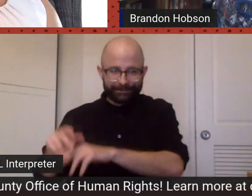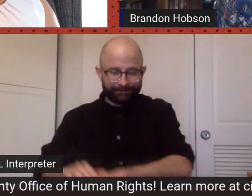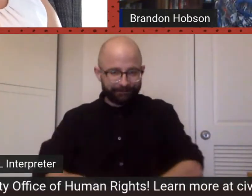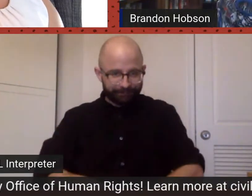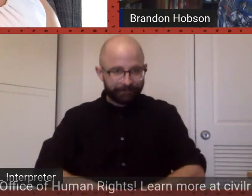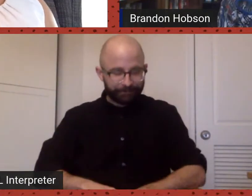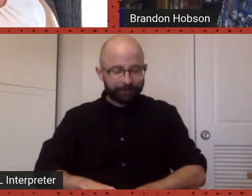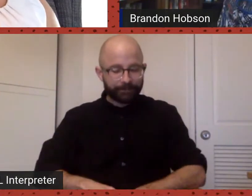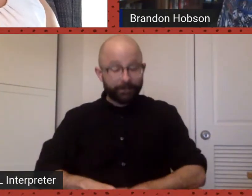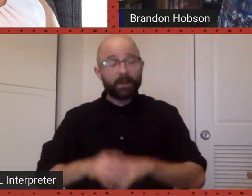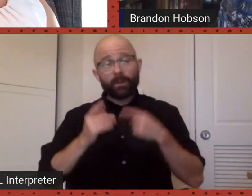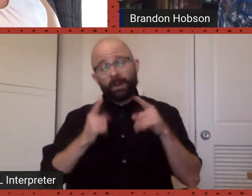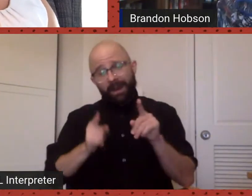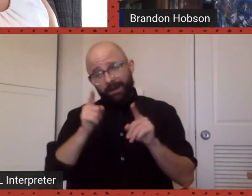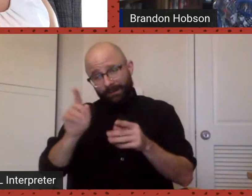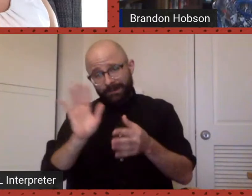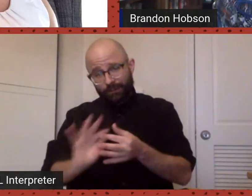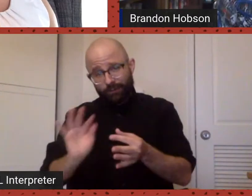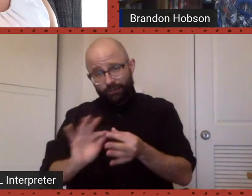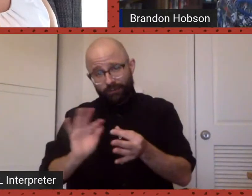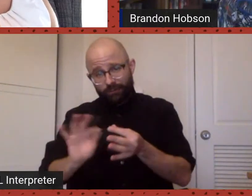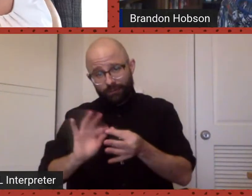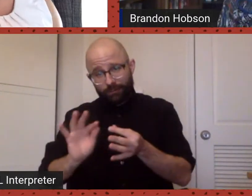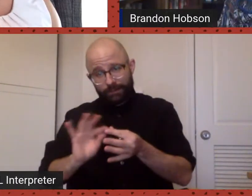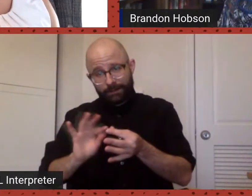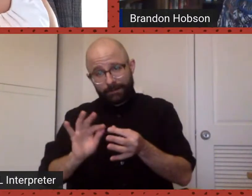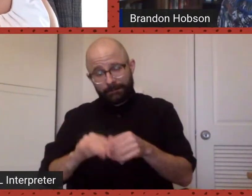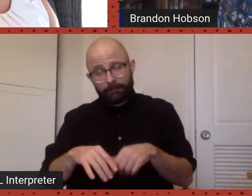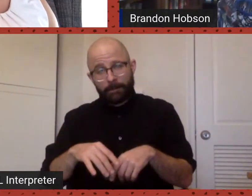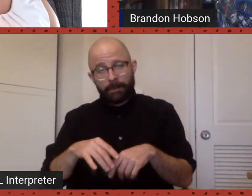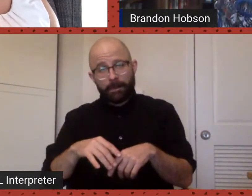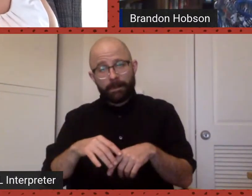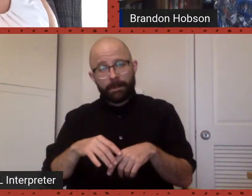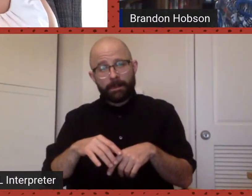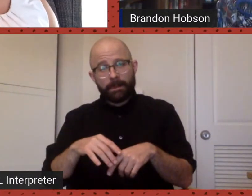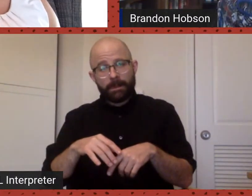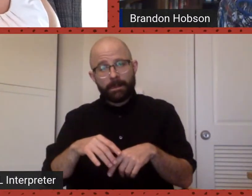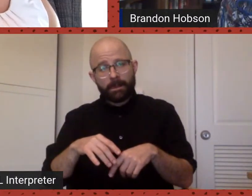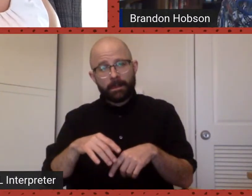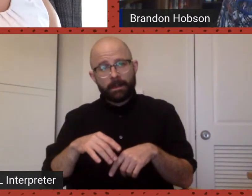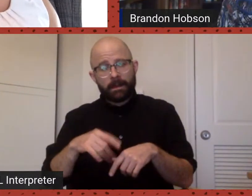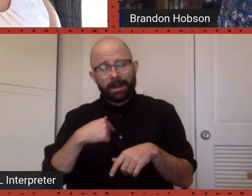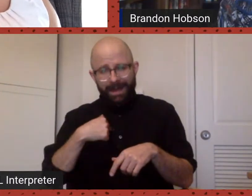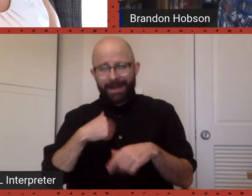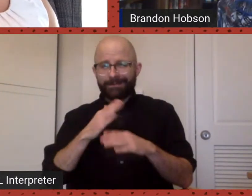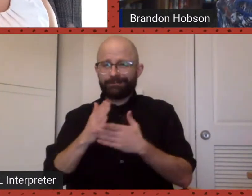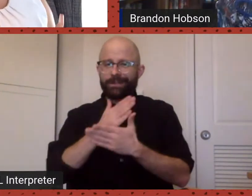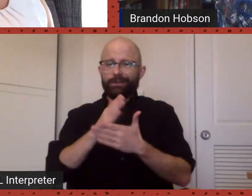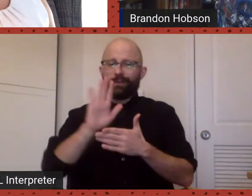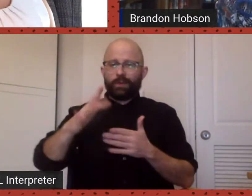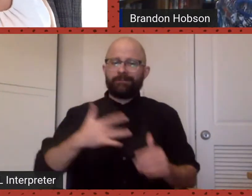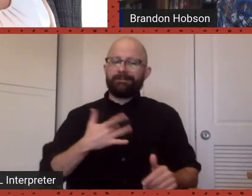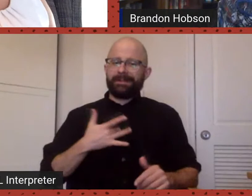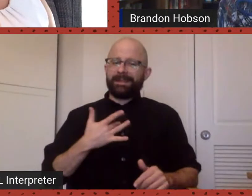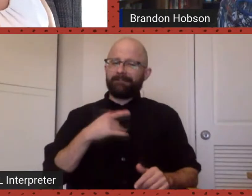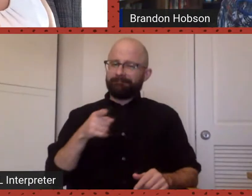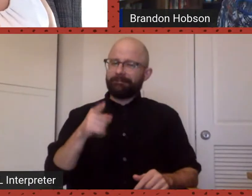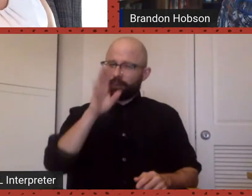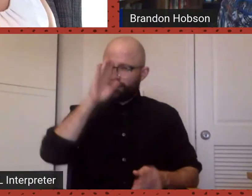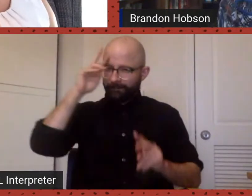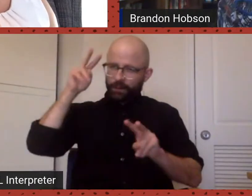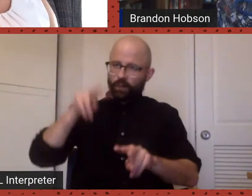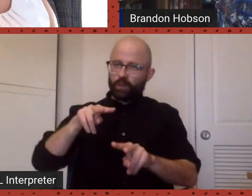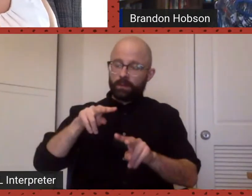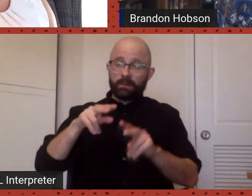As you were talking too, right? I share your sentiment that maybe this is